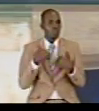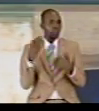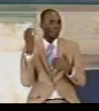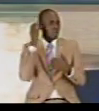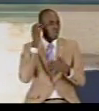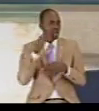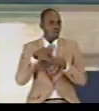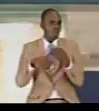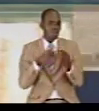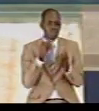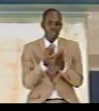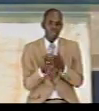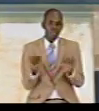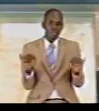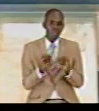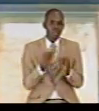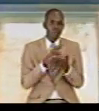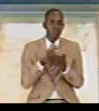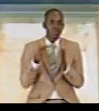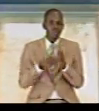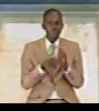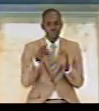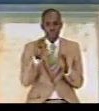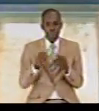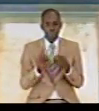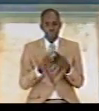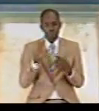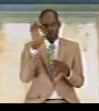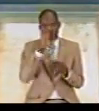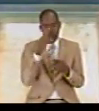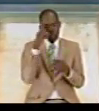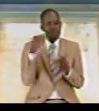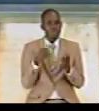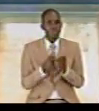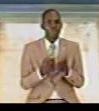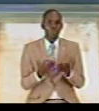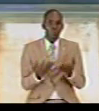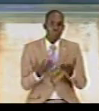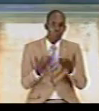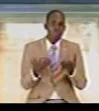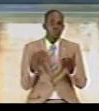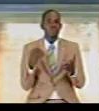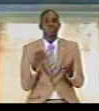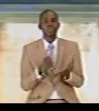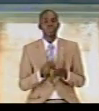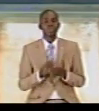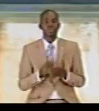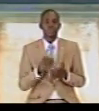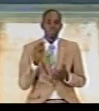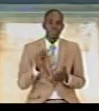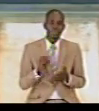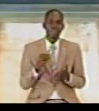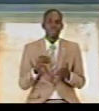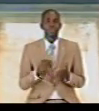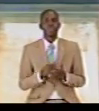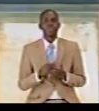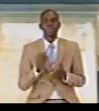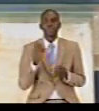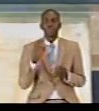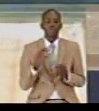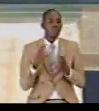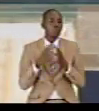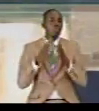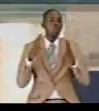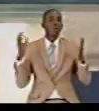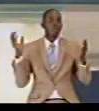for your heart to pant after it. And for your heart to desire it so much more than any other